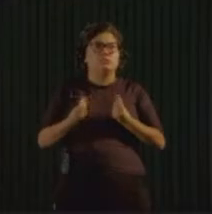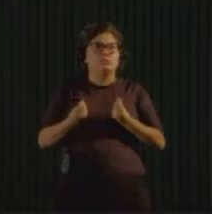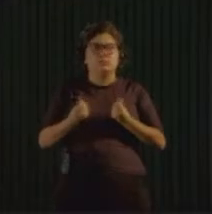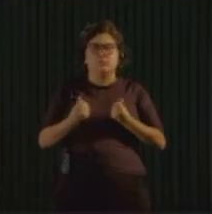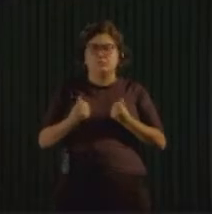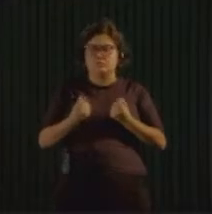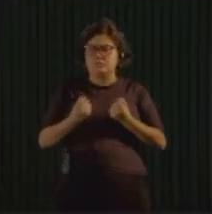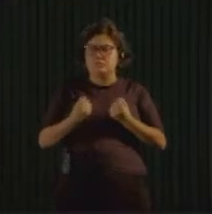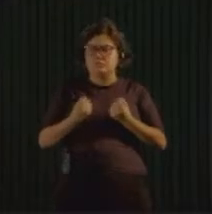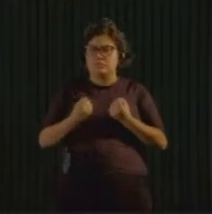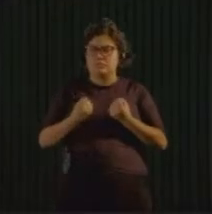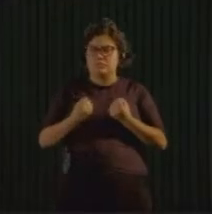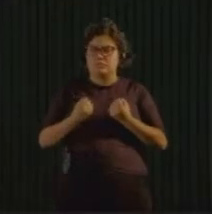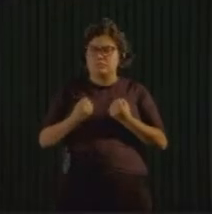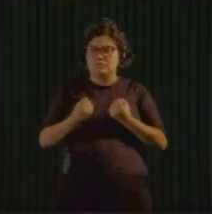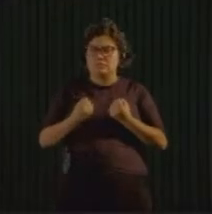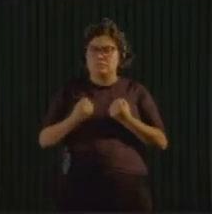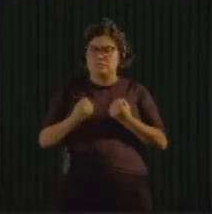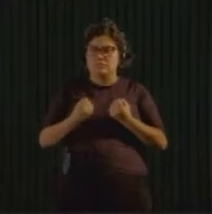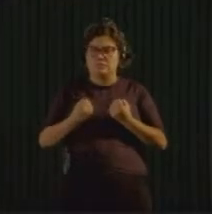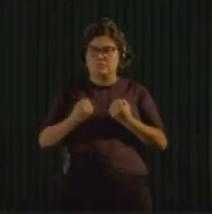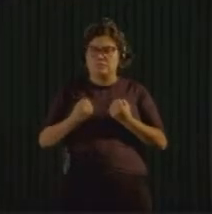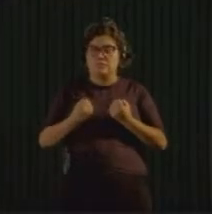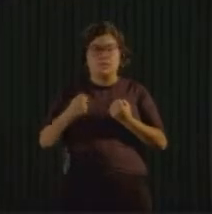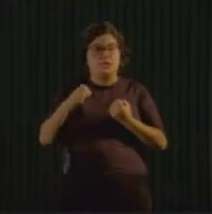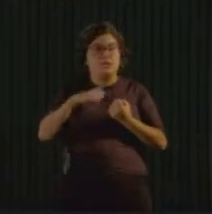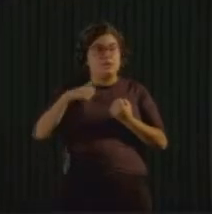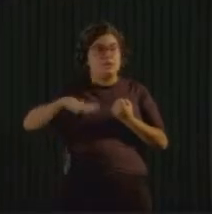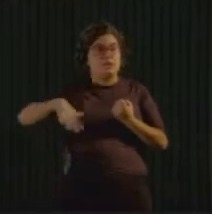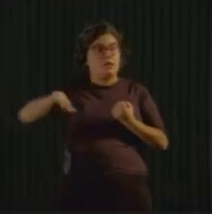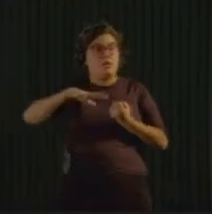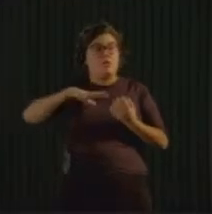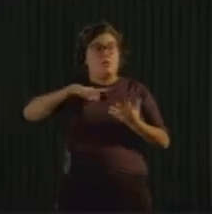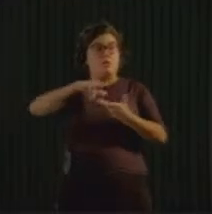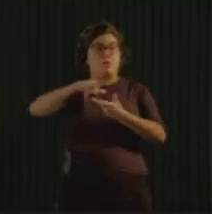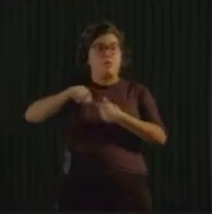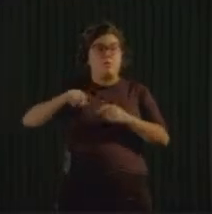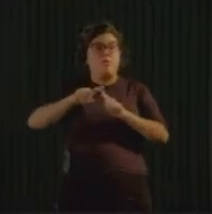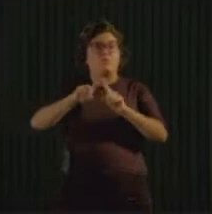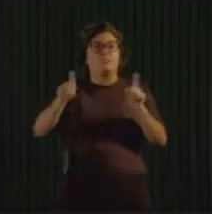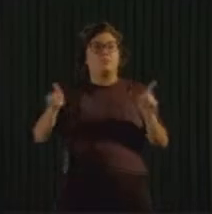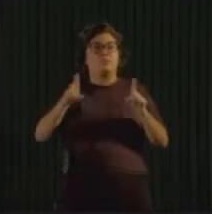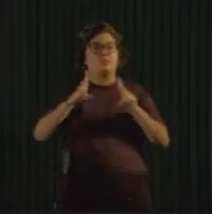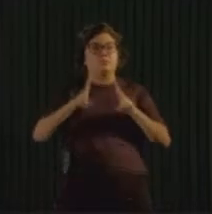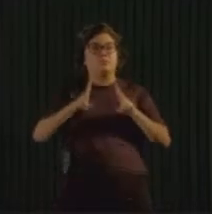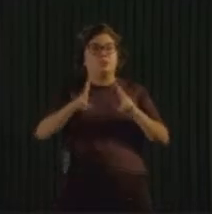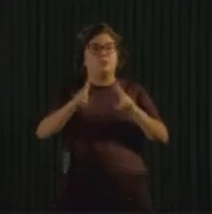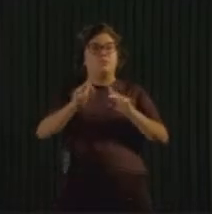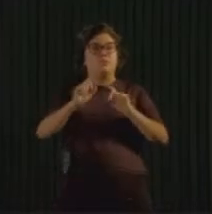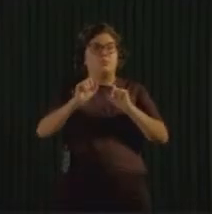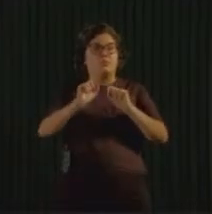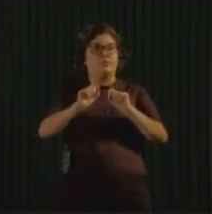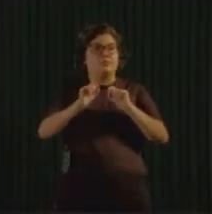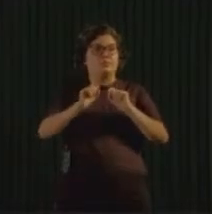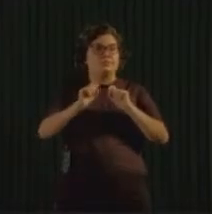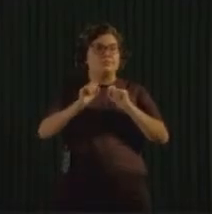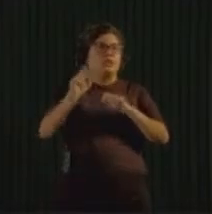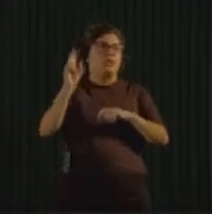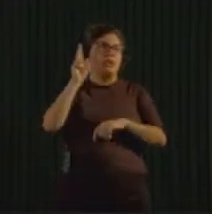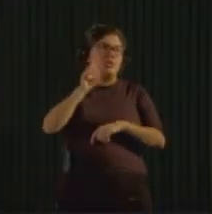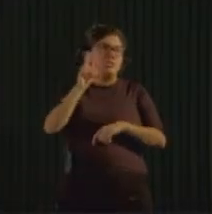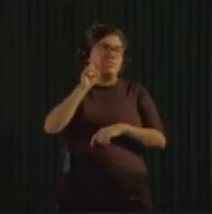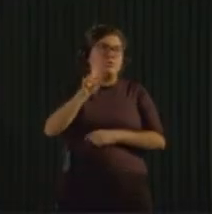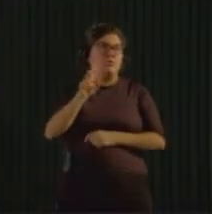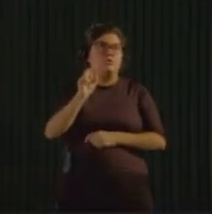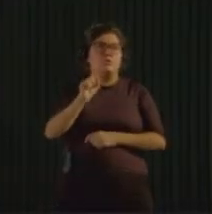worked out in the global scale, but at the same time knowing the global context of what needs to be changed as a systemic change can be